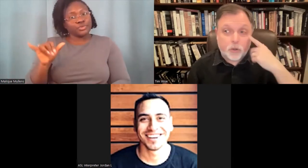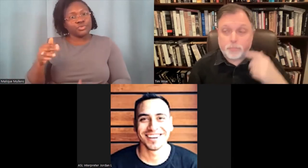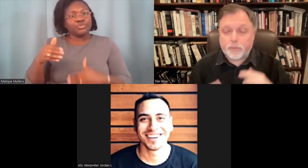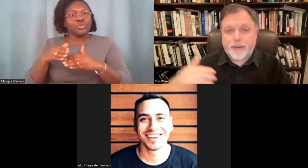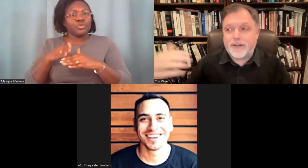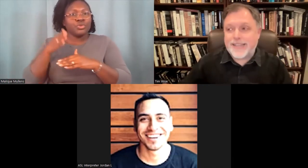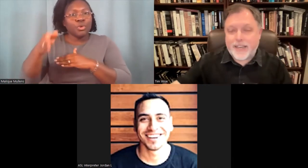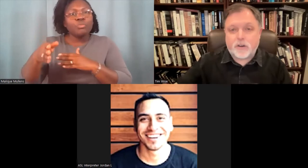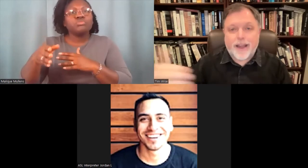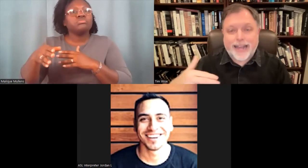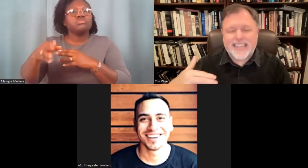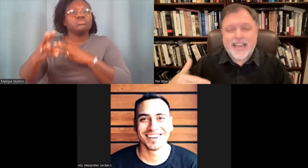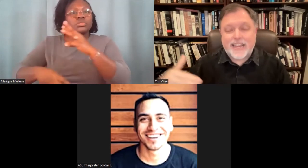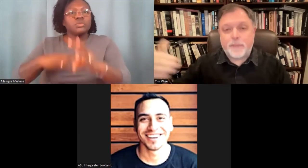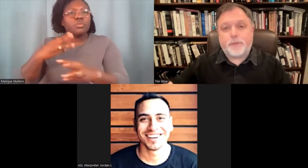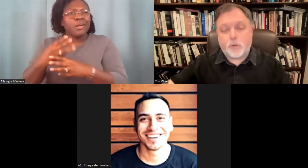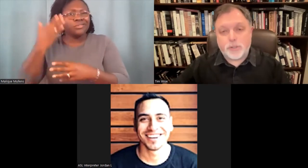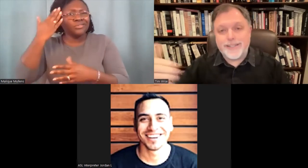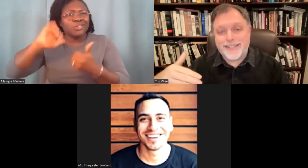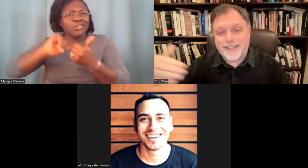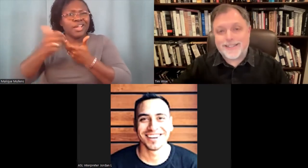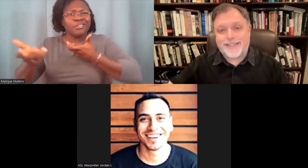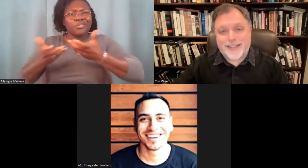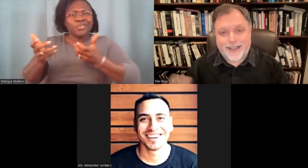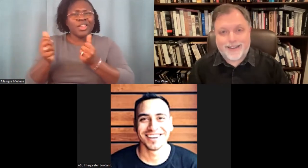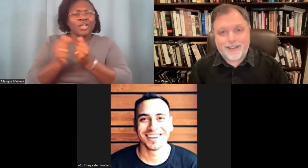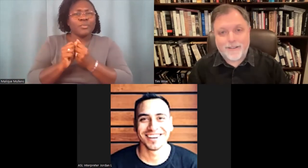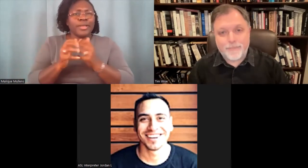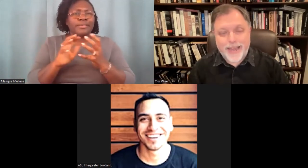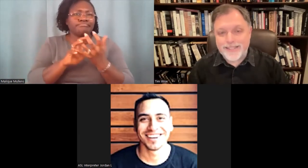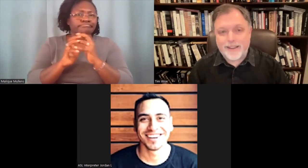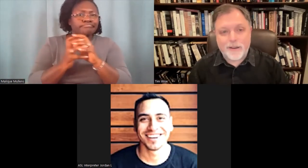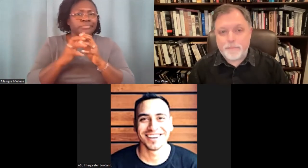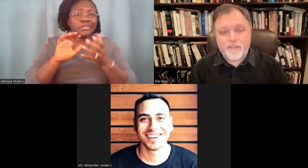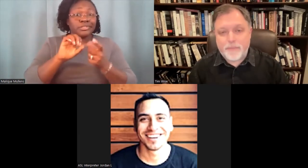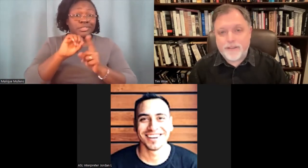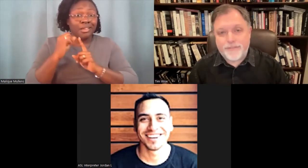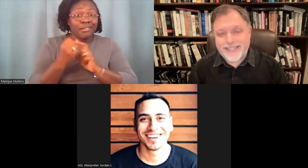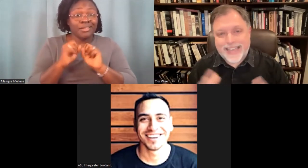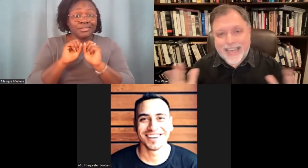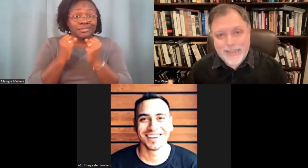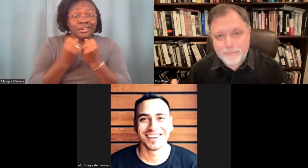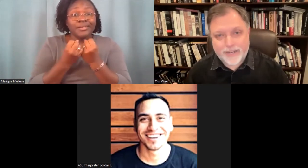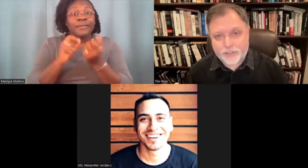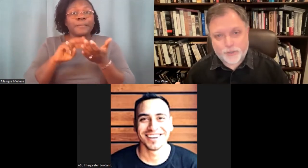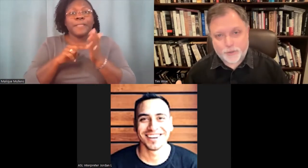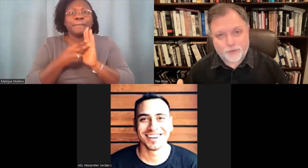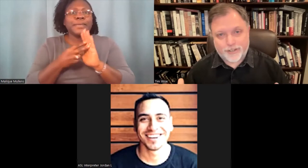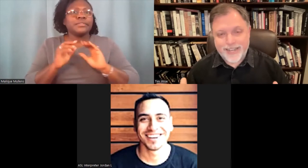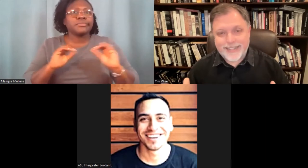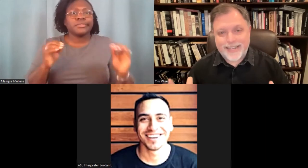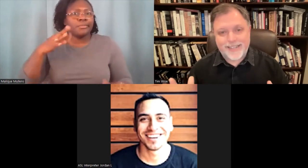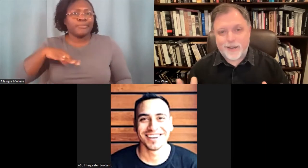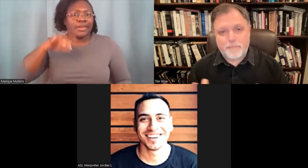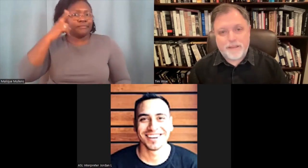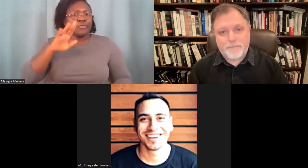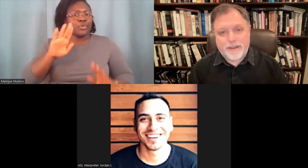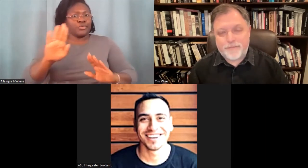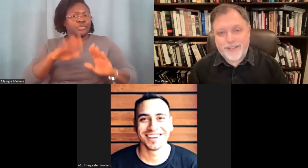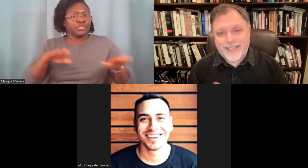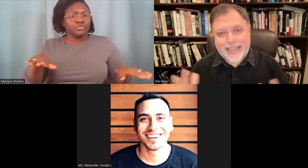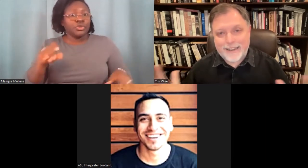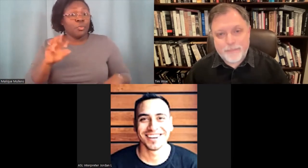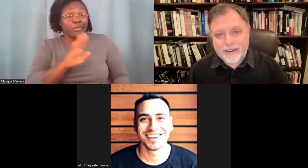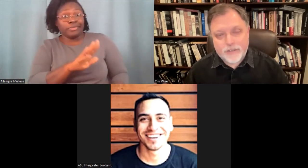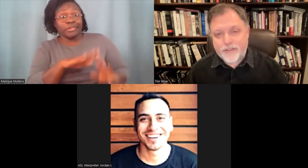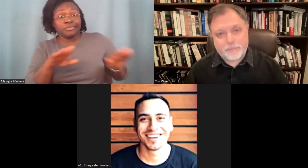world ill-prepared to interact in a pluralistic society. That isn't going to be of benefit to anybody's children. That isn't going to be a